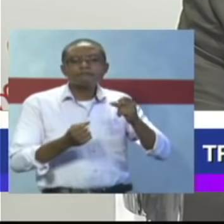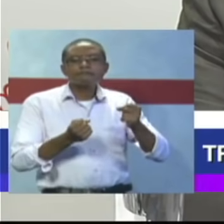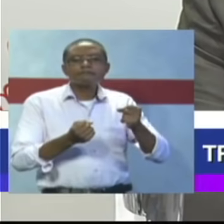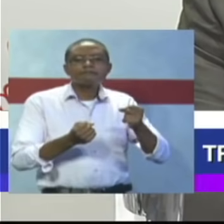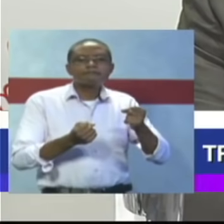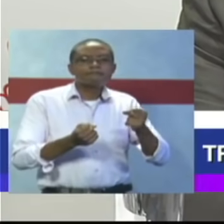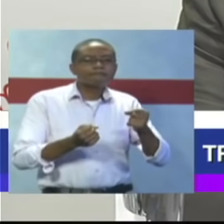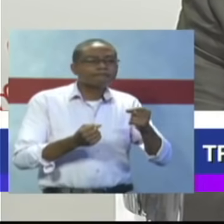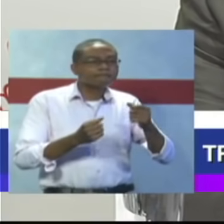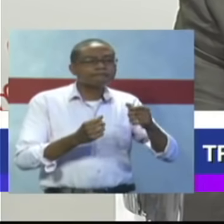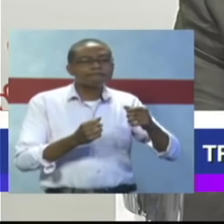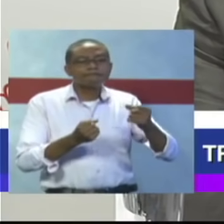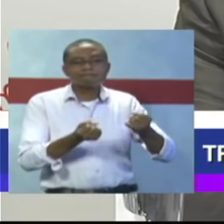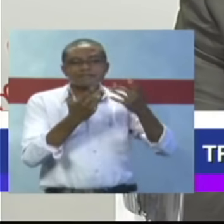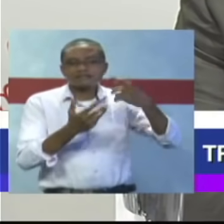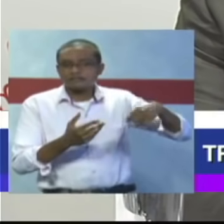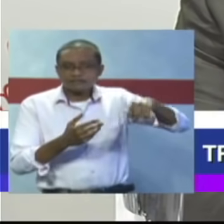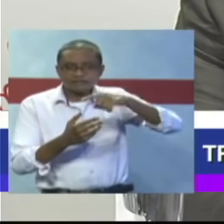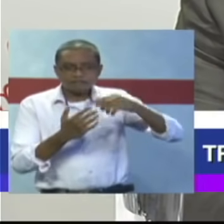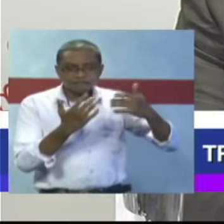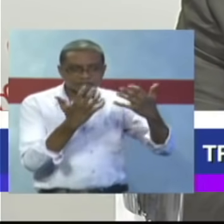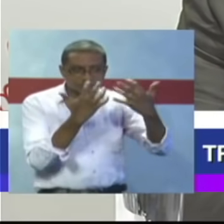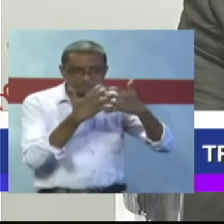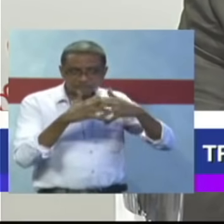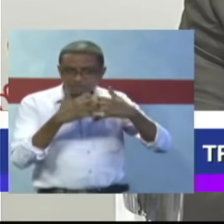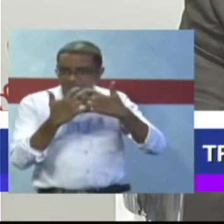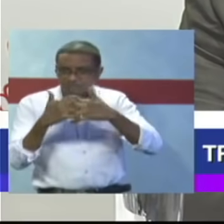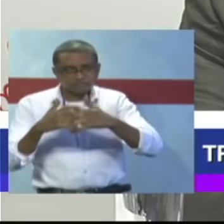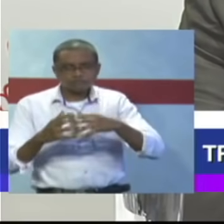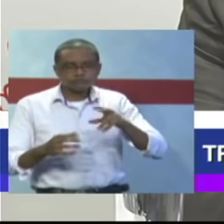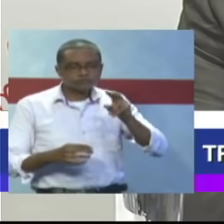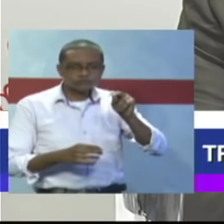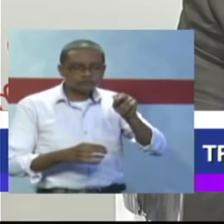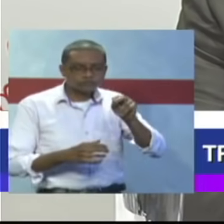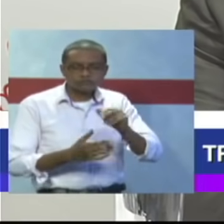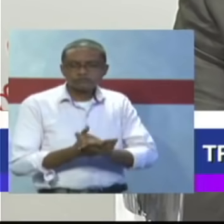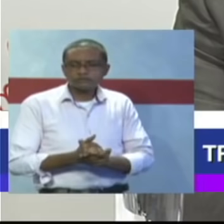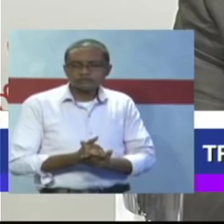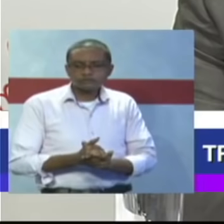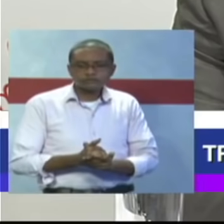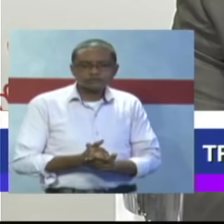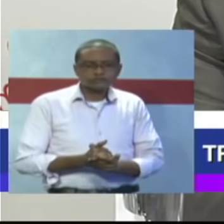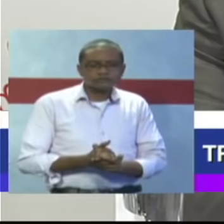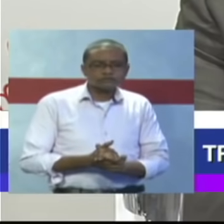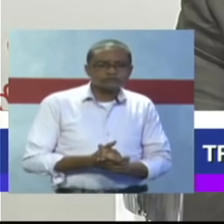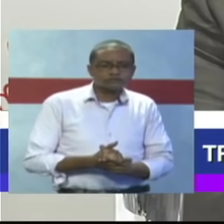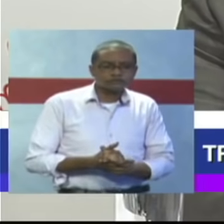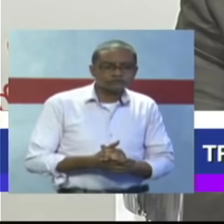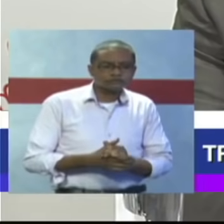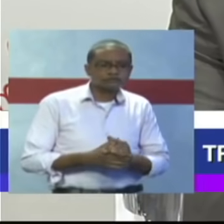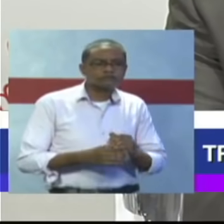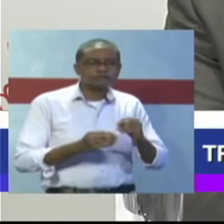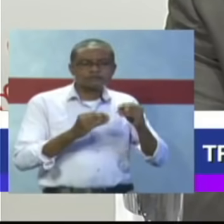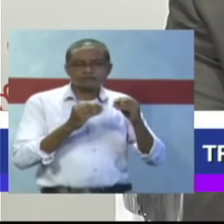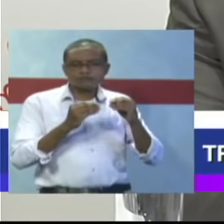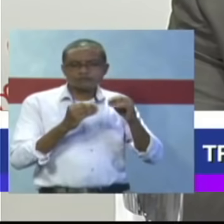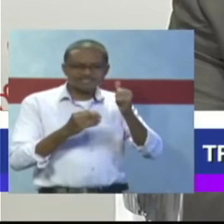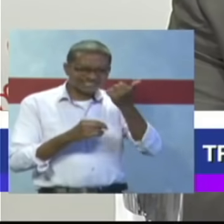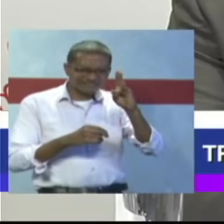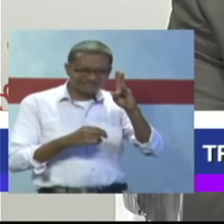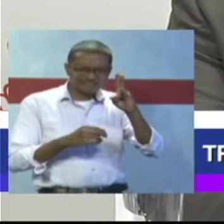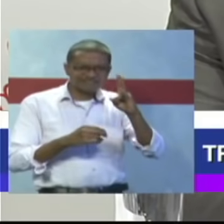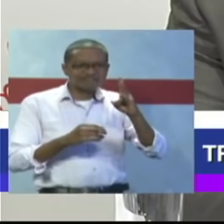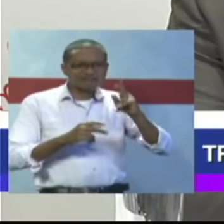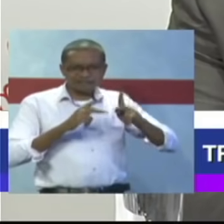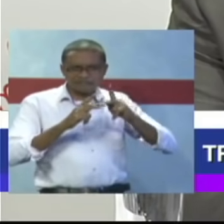them weren't linked to each other, and there may have been, across the last 10 plus 7, 17 or so of the more